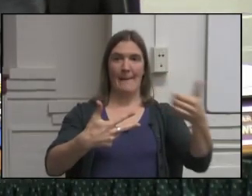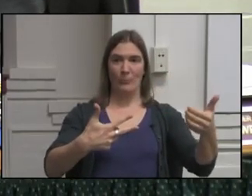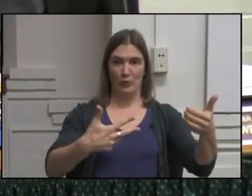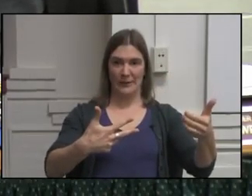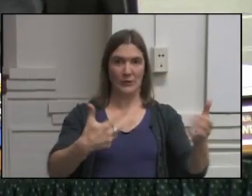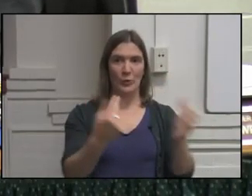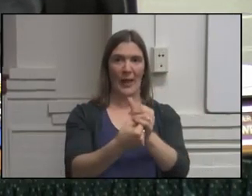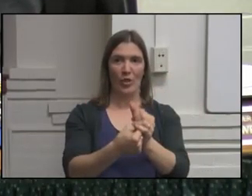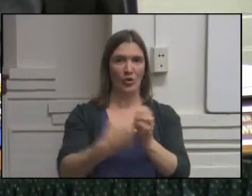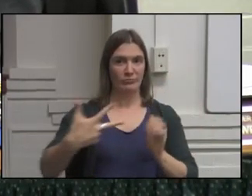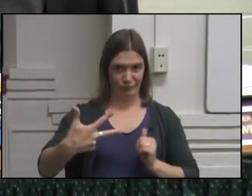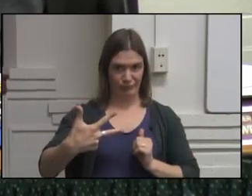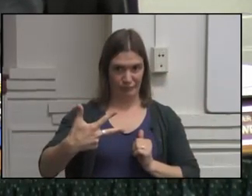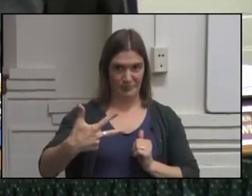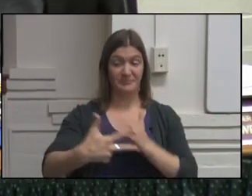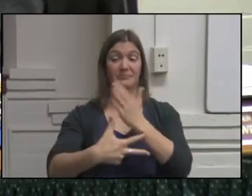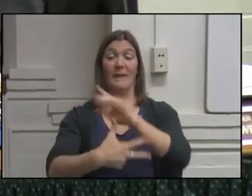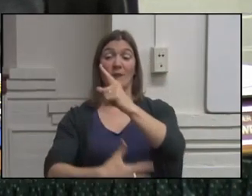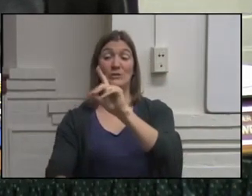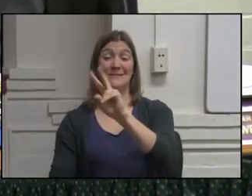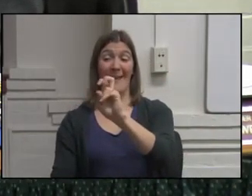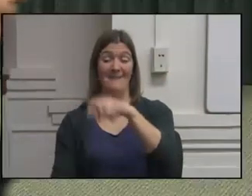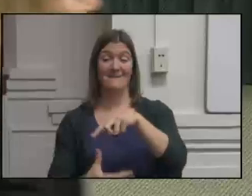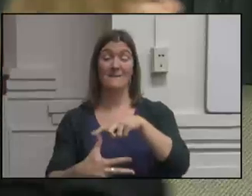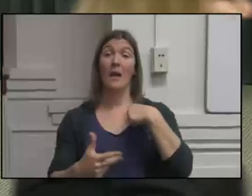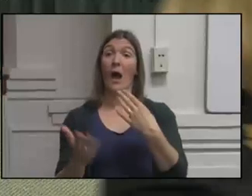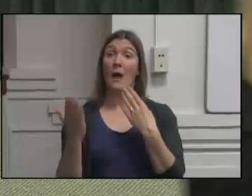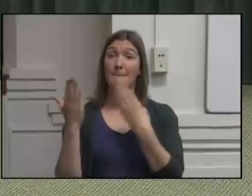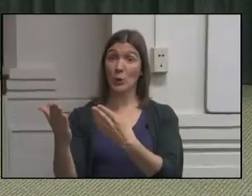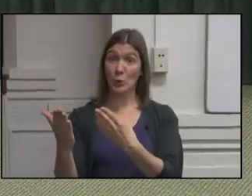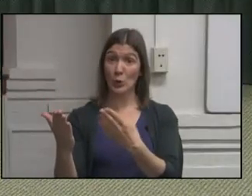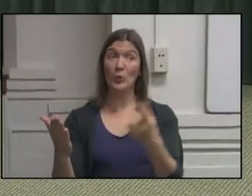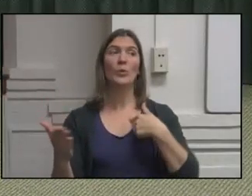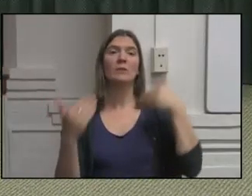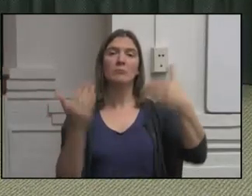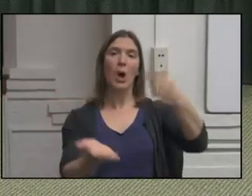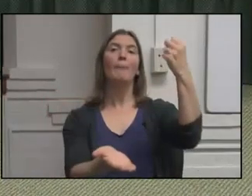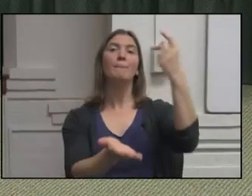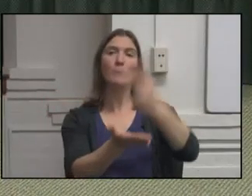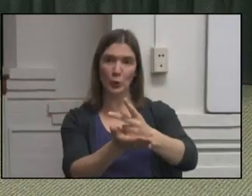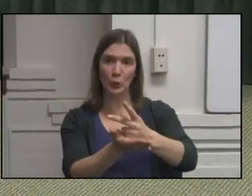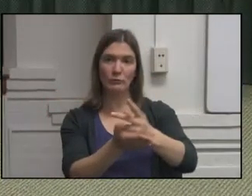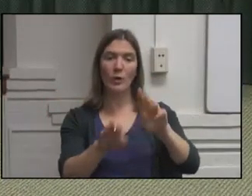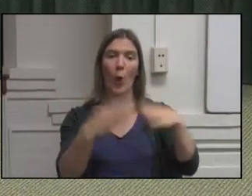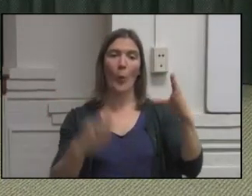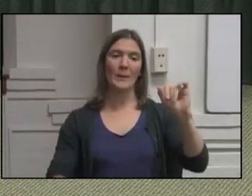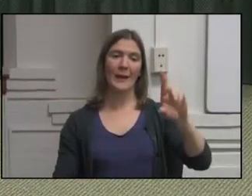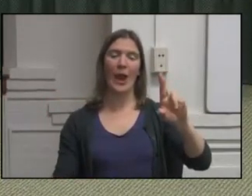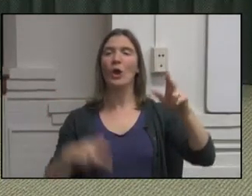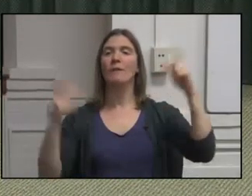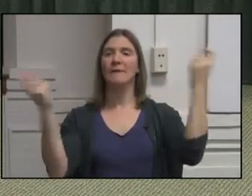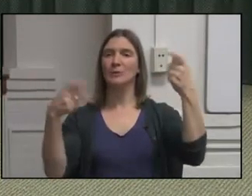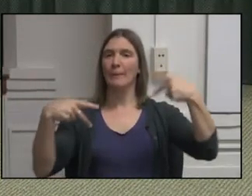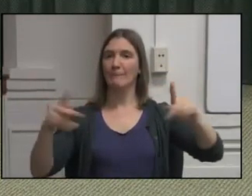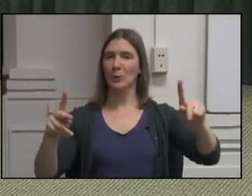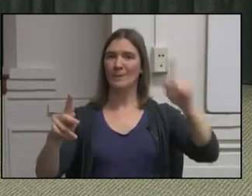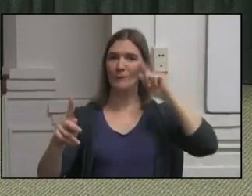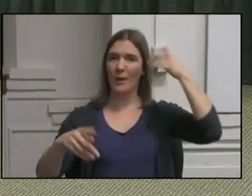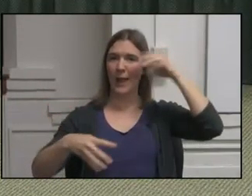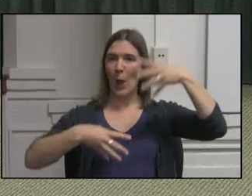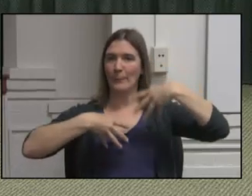permit. All right, David, take it away. I move that we approve an open-air permit for the Strolling